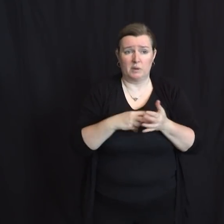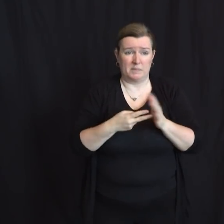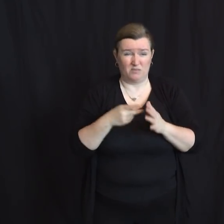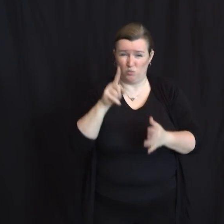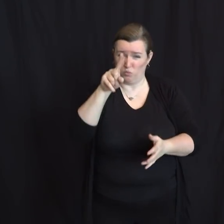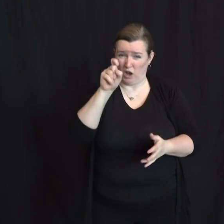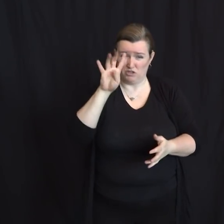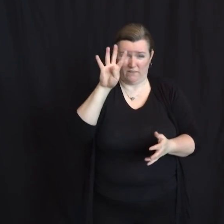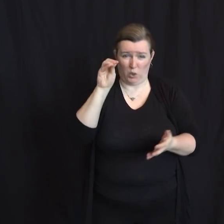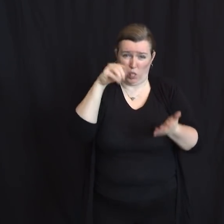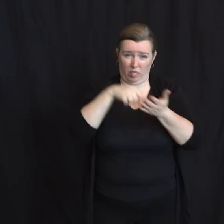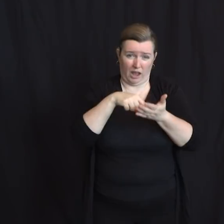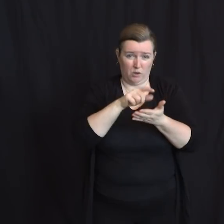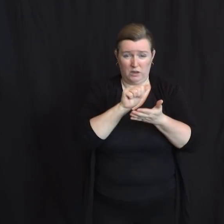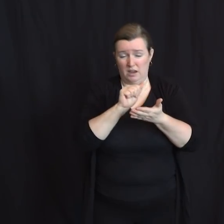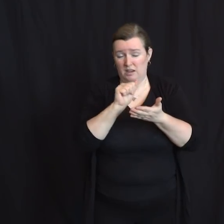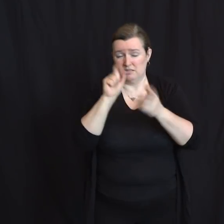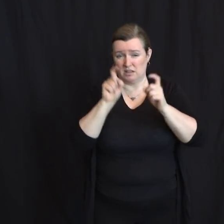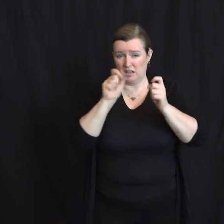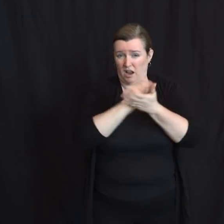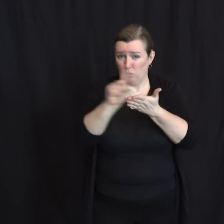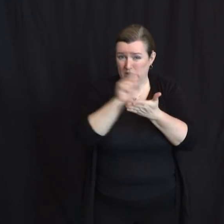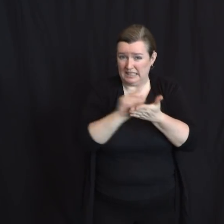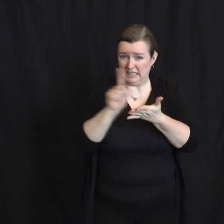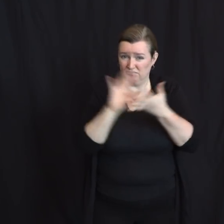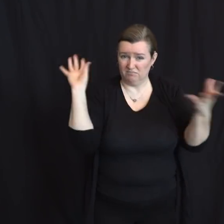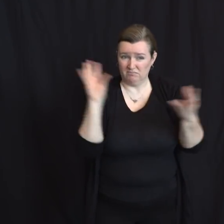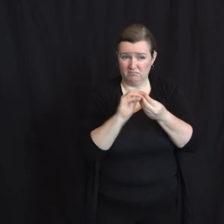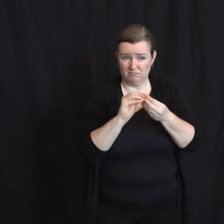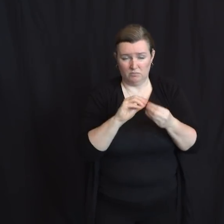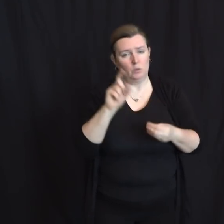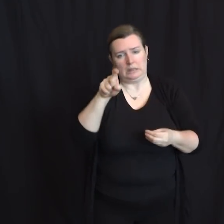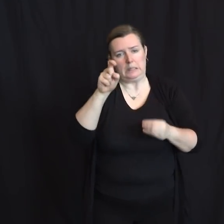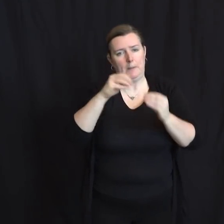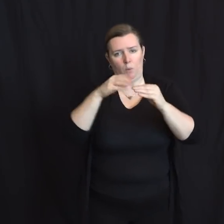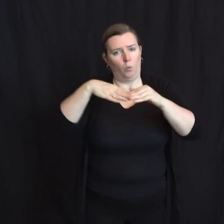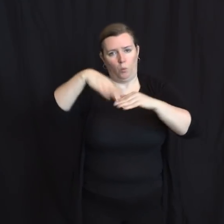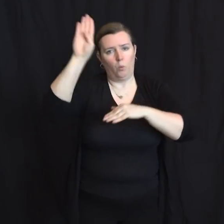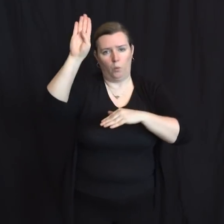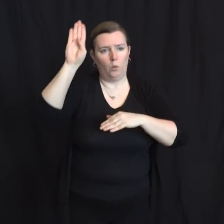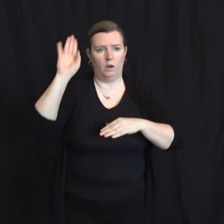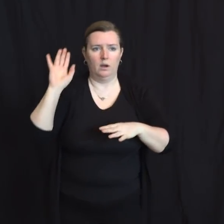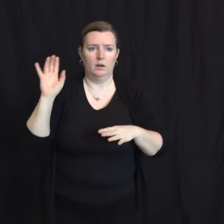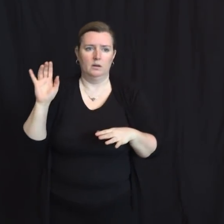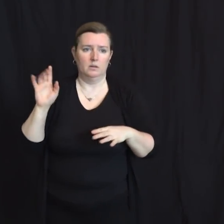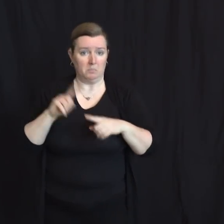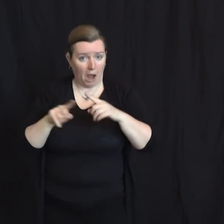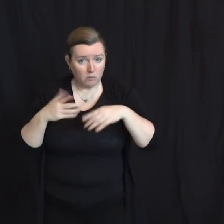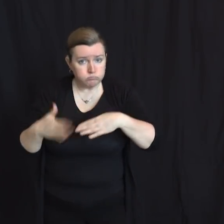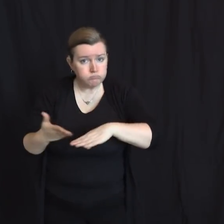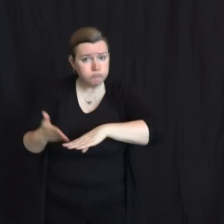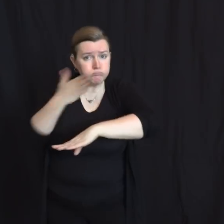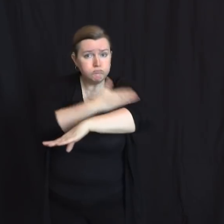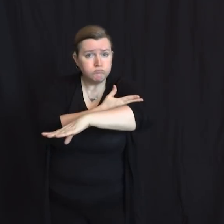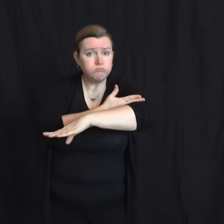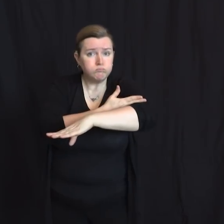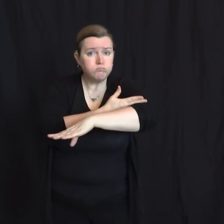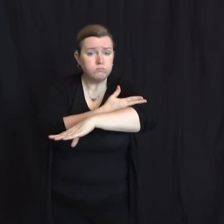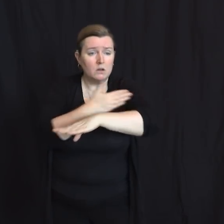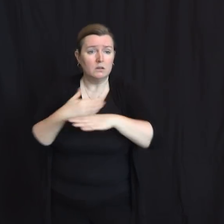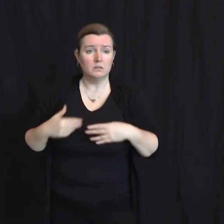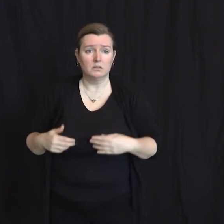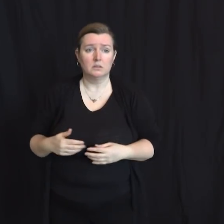week, which is probably still not where we need to be, according to the experts, but it's a step in the right direction. So it feels to me like the curve, Dave, again,